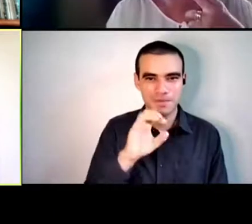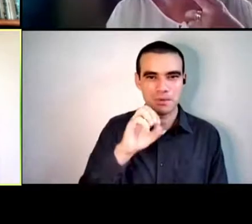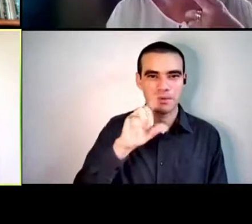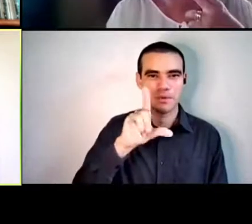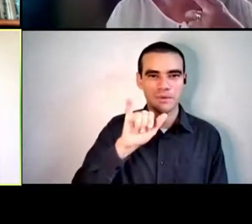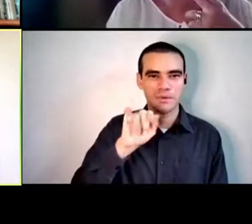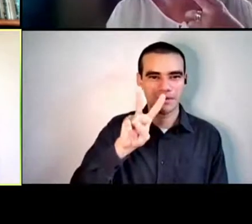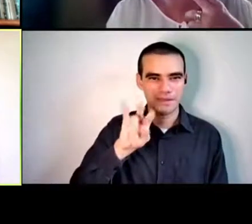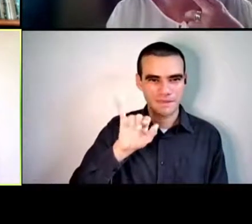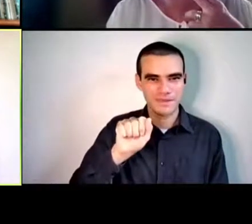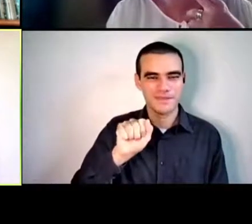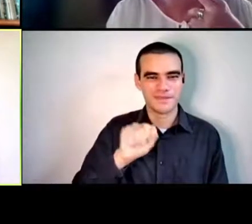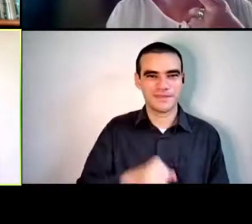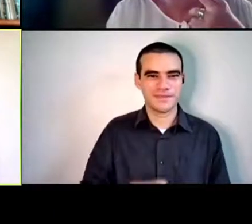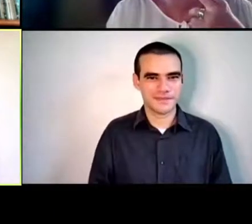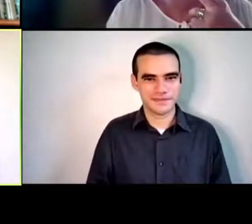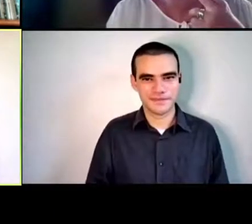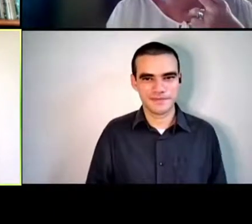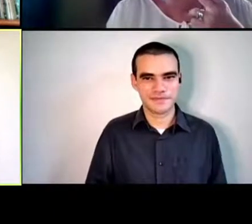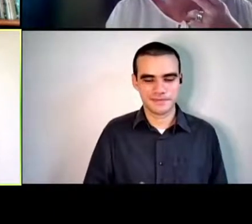Great, Professor Maria Olivia.